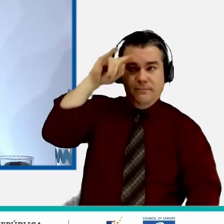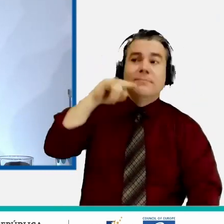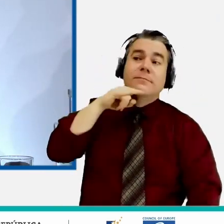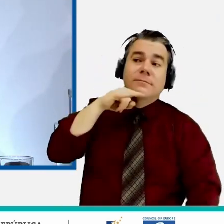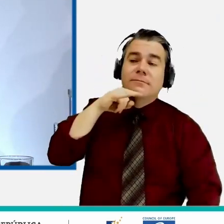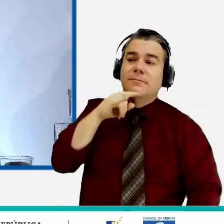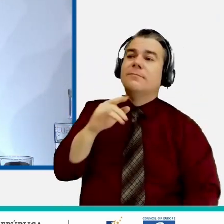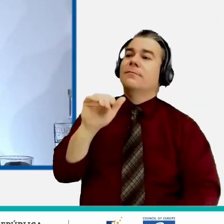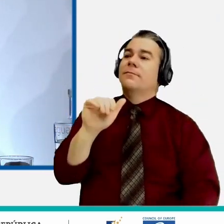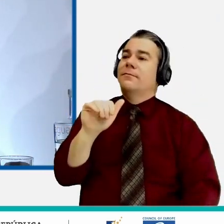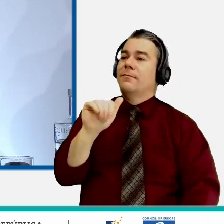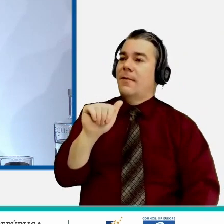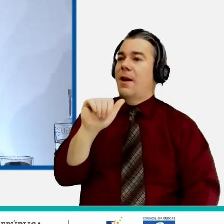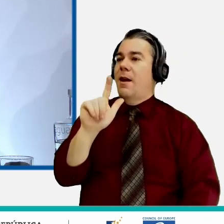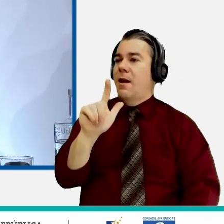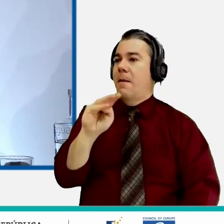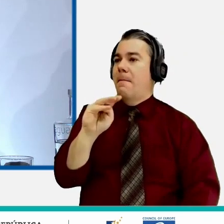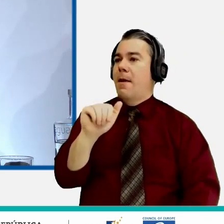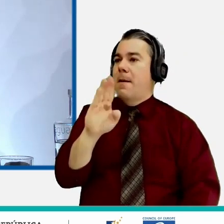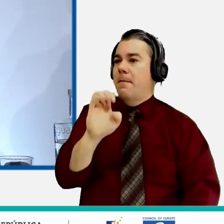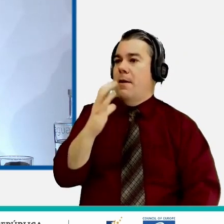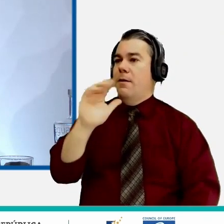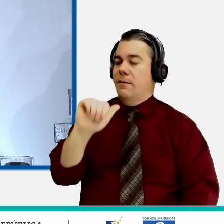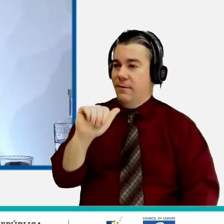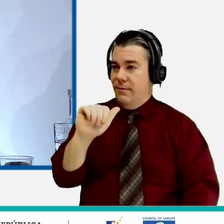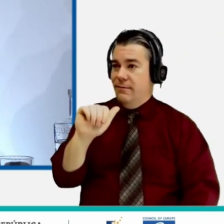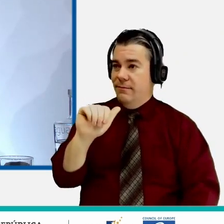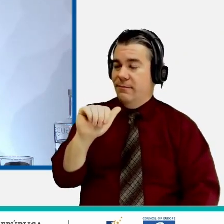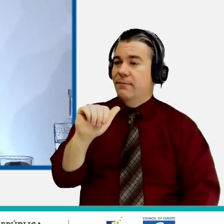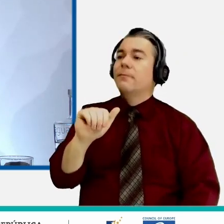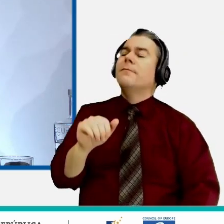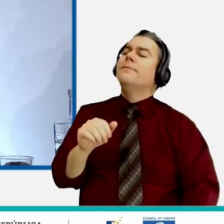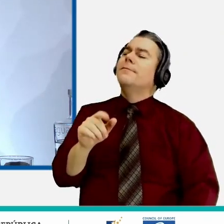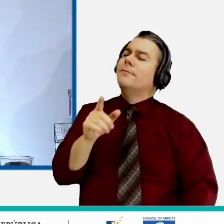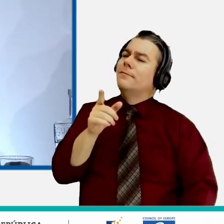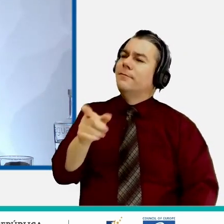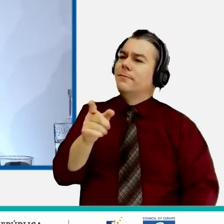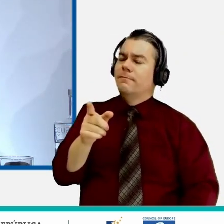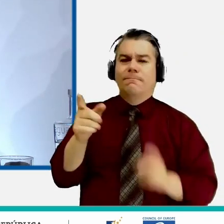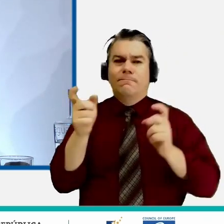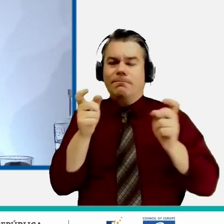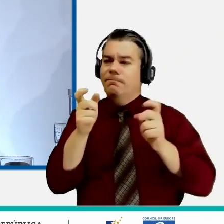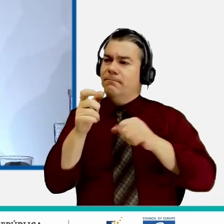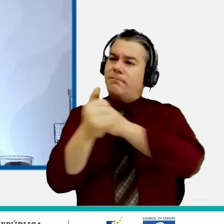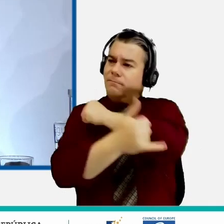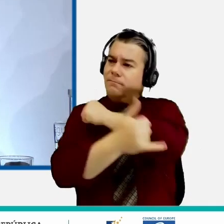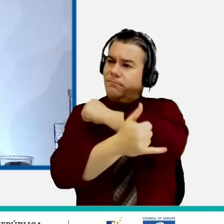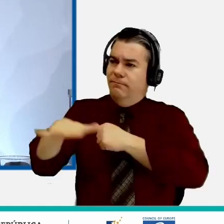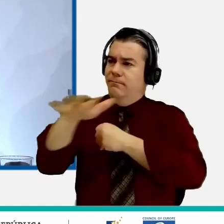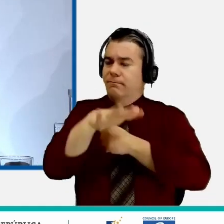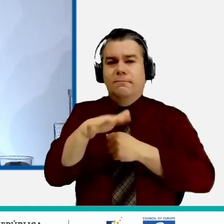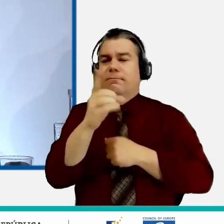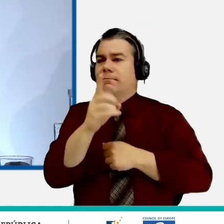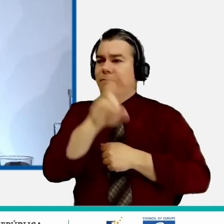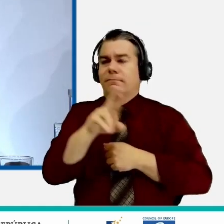Almabek Aidakeyev, who is leading the National Platform for Disaster Risk Reduction in the country, to share